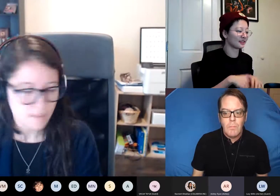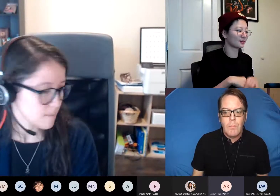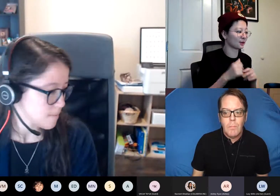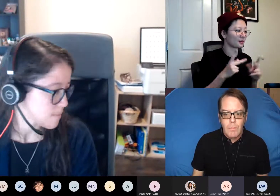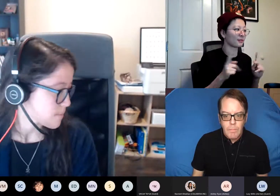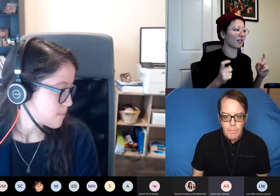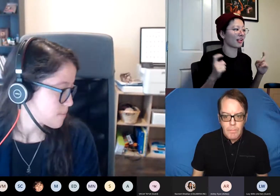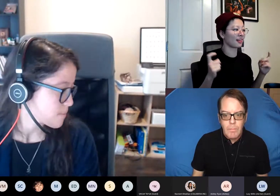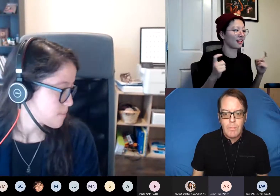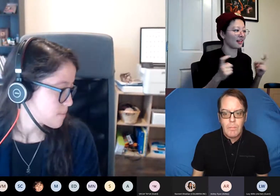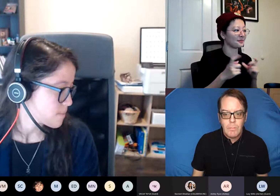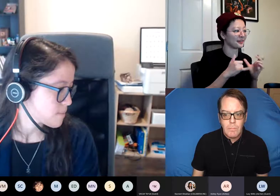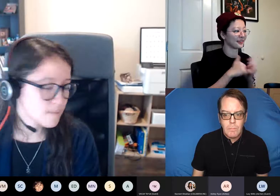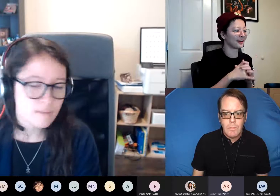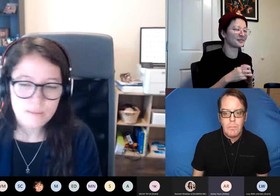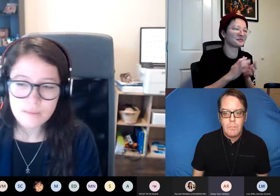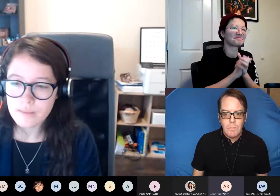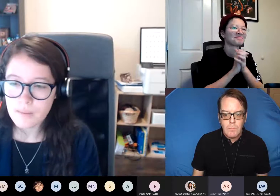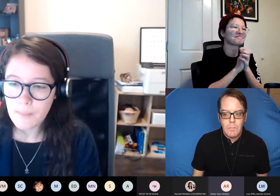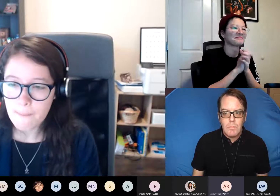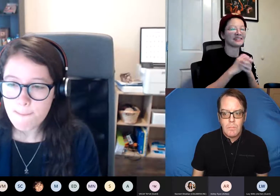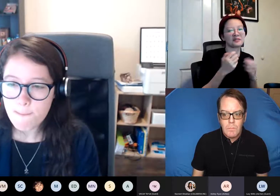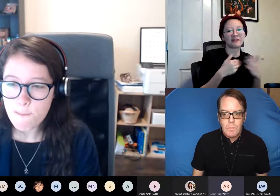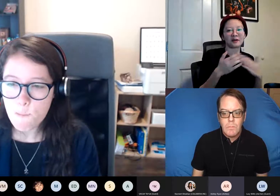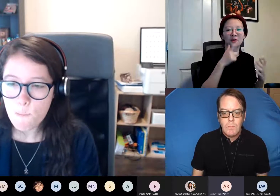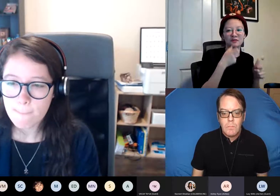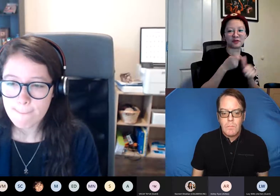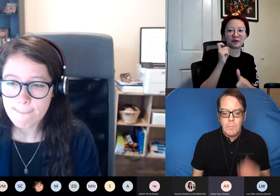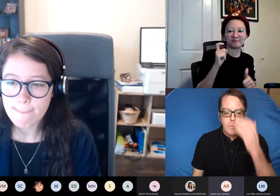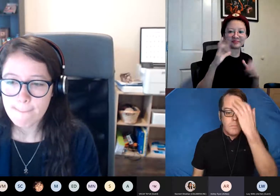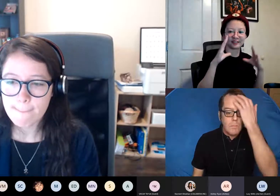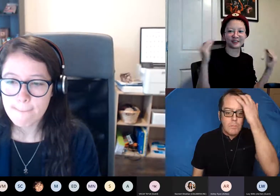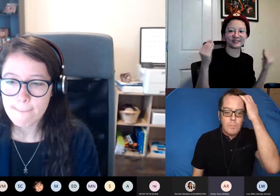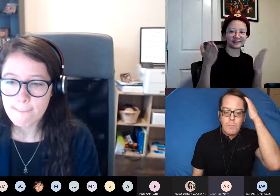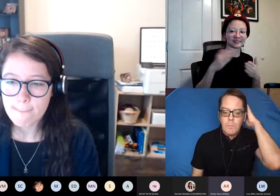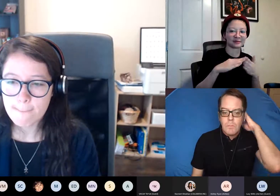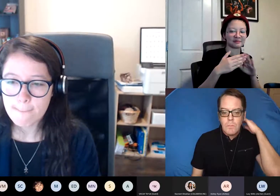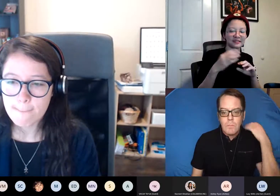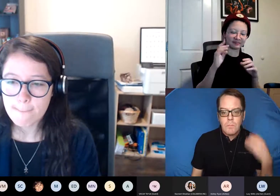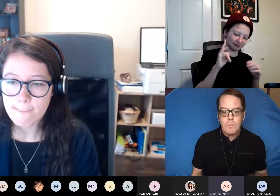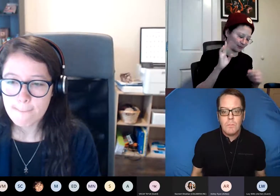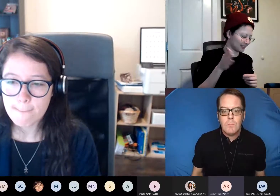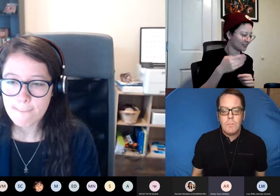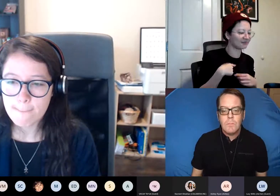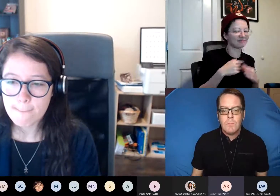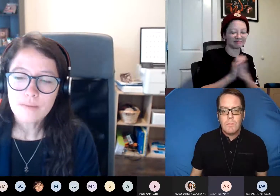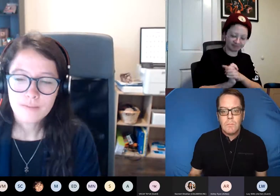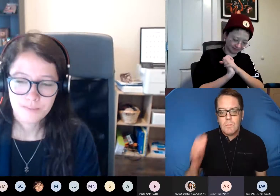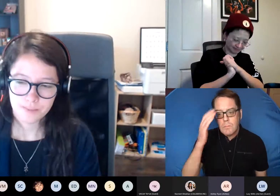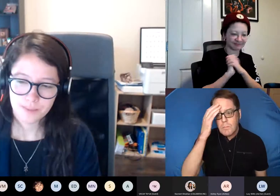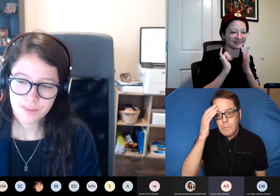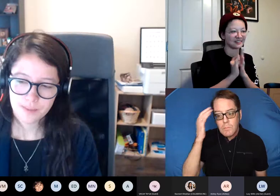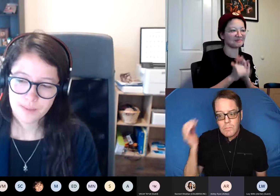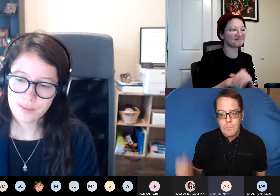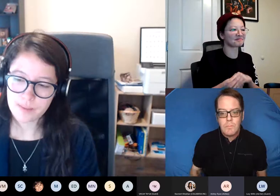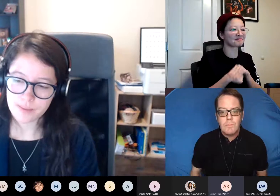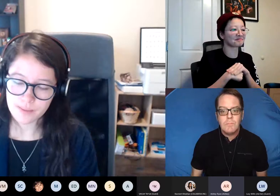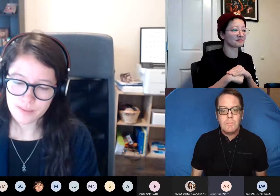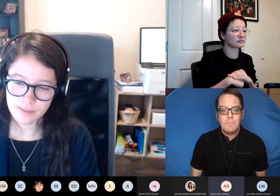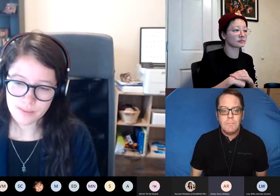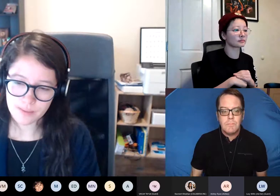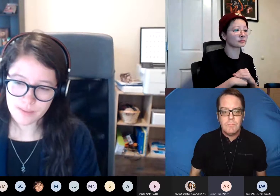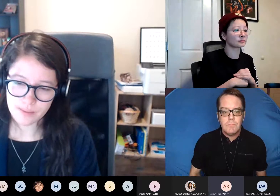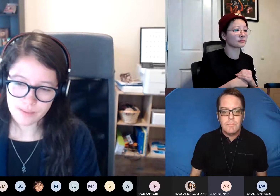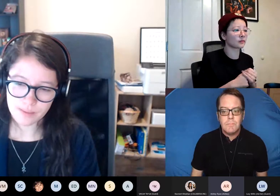recognized, and that was a huge celebration for the deaf community there. So wanted to celebrate, if we have anyone here in the